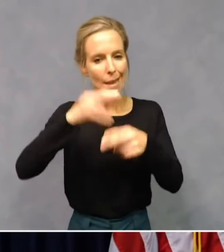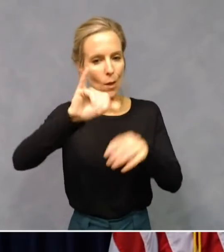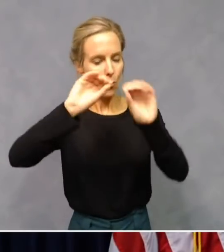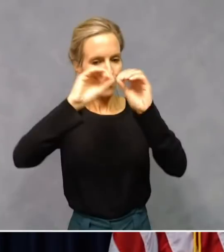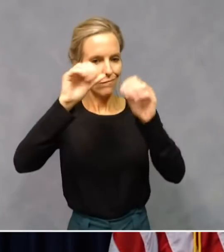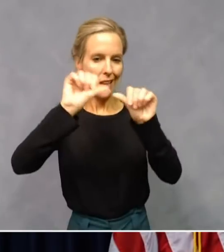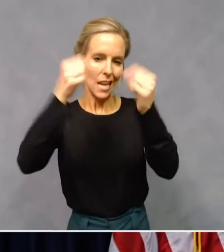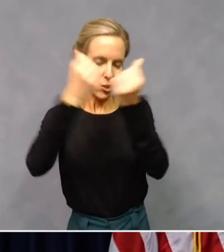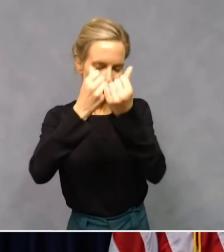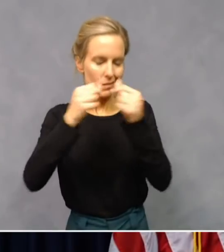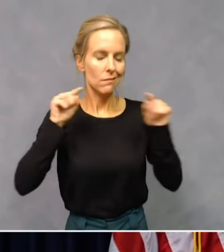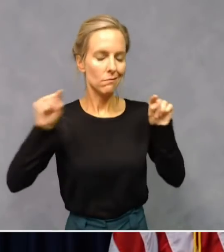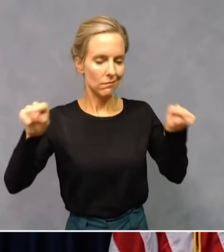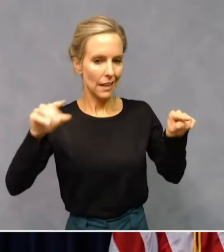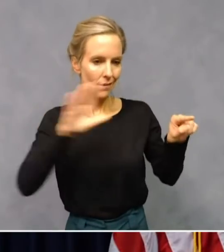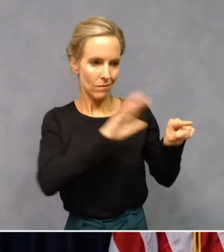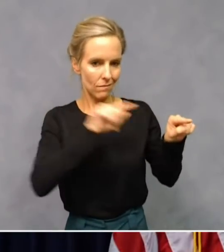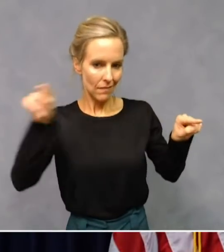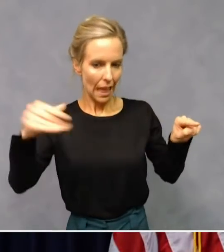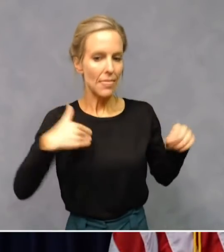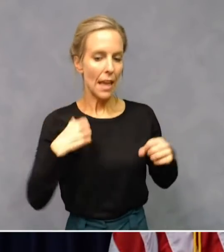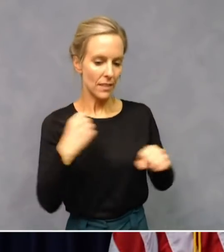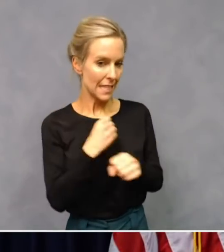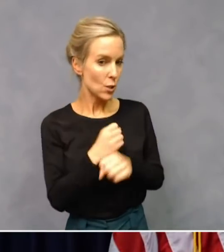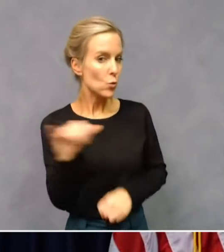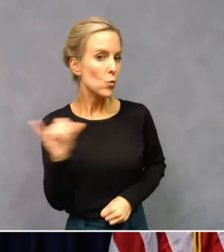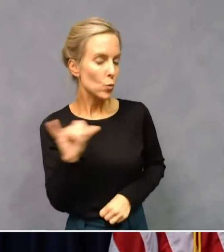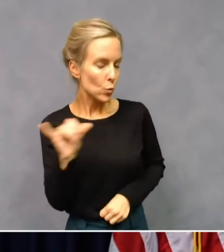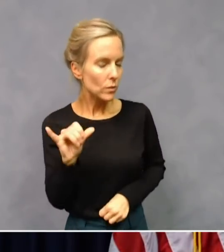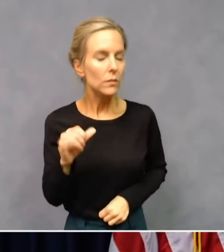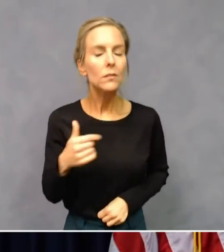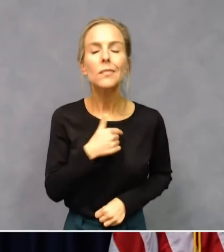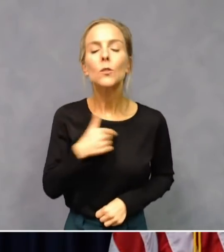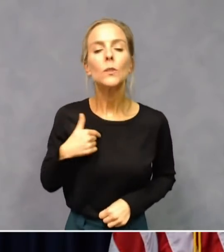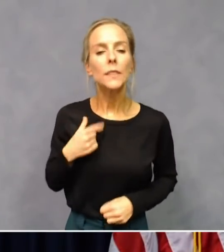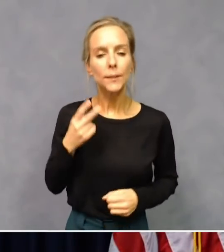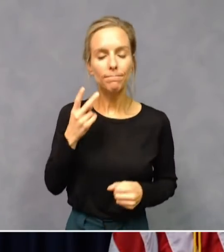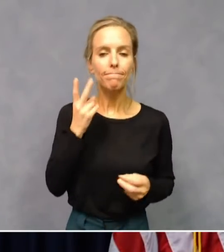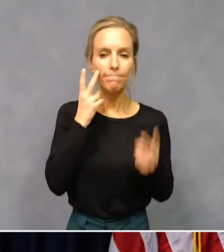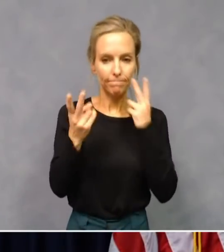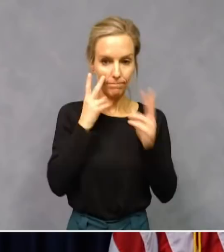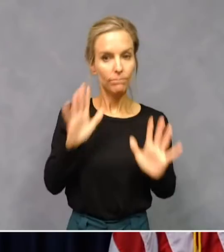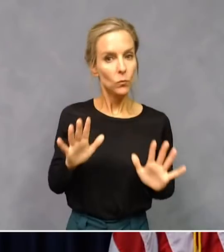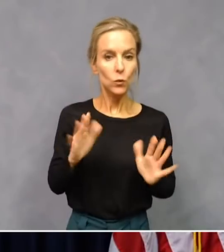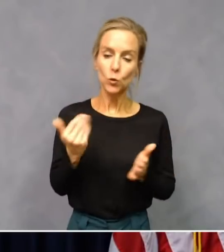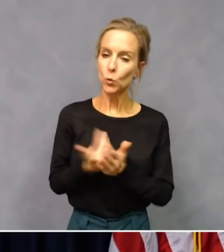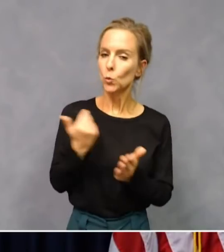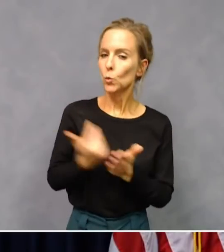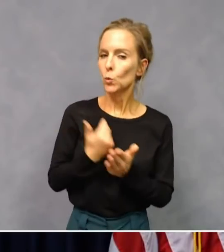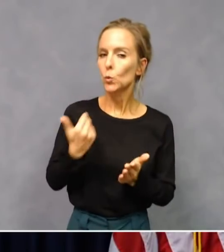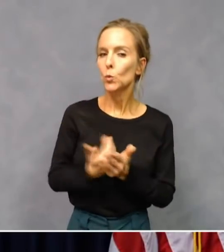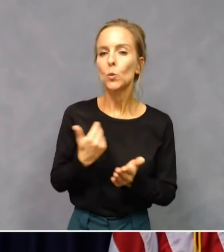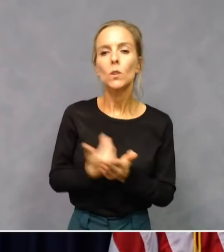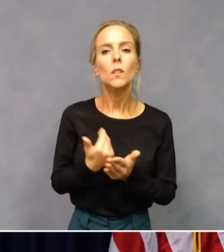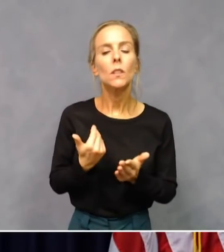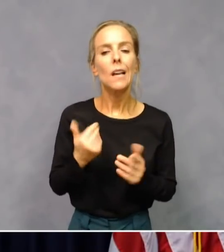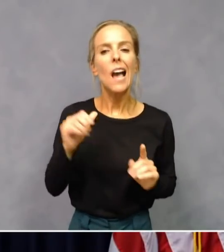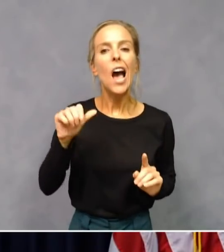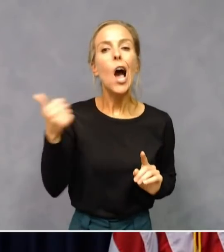And so they'd have some statistics too, but we are seeing, and it's relatively new, a lot of our other